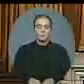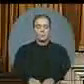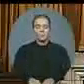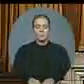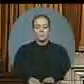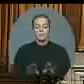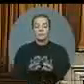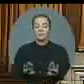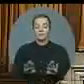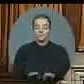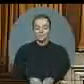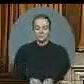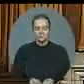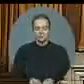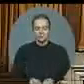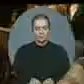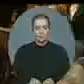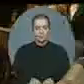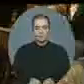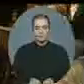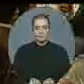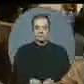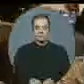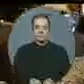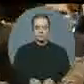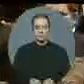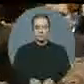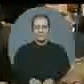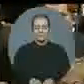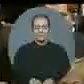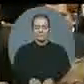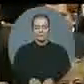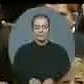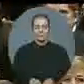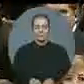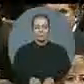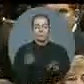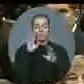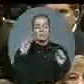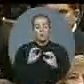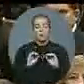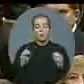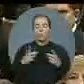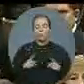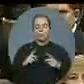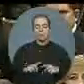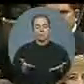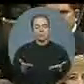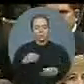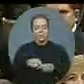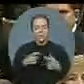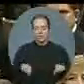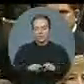Order of the Right Honourable Prime Minister... Mr. Speaker, not a single member of this House, not even a member of the Bloc,